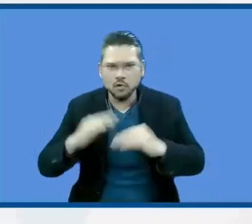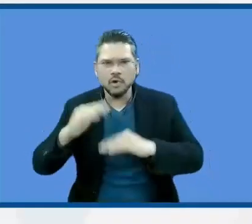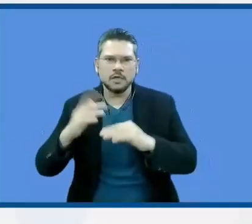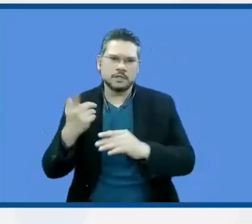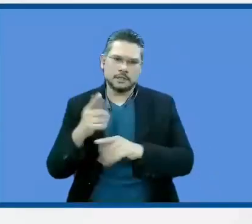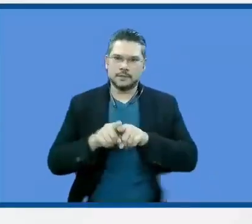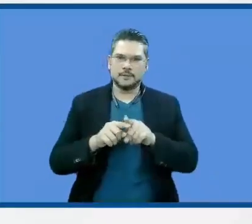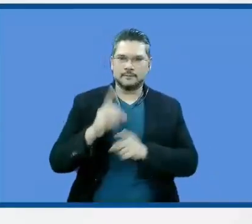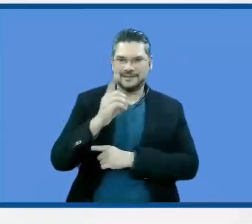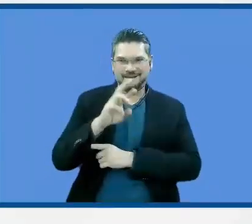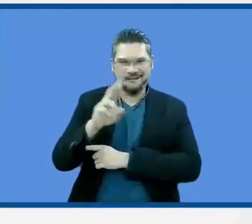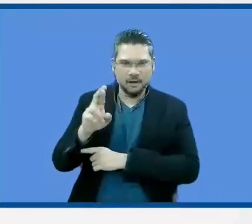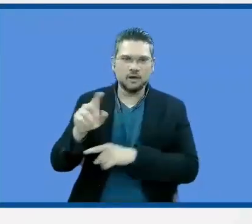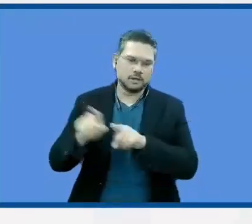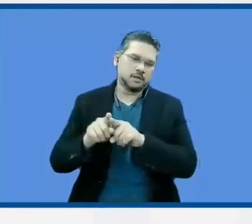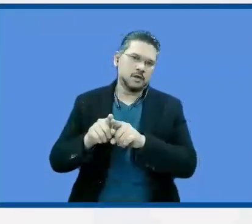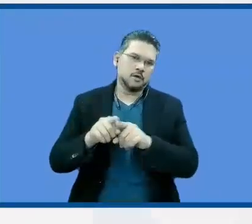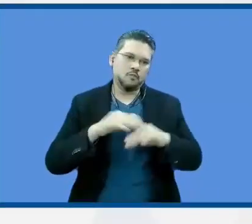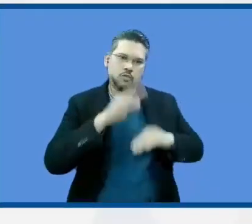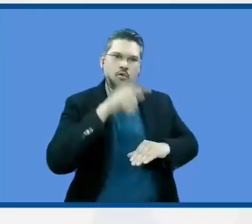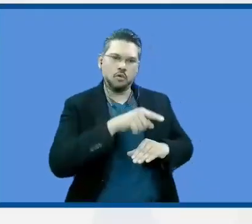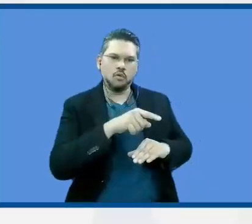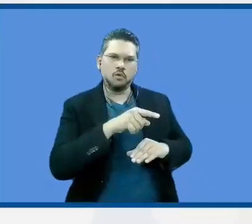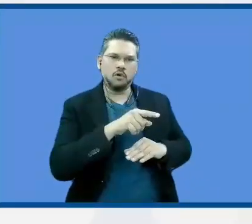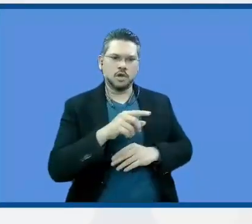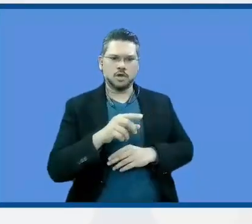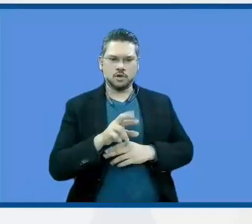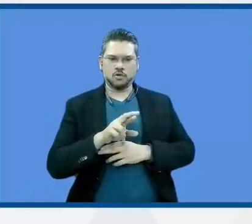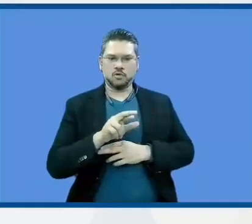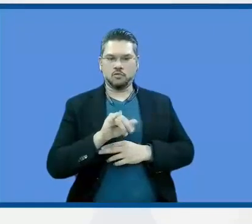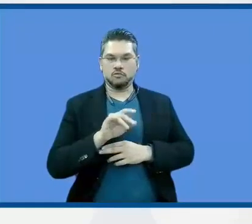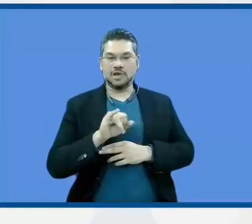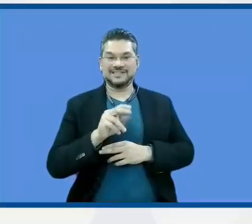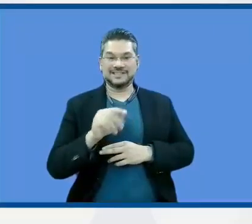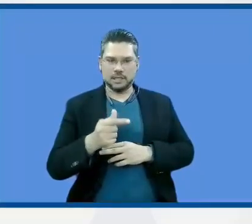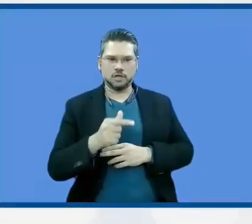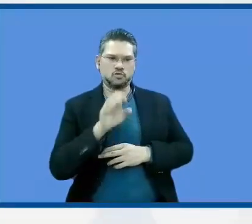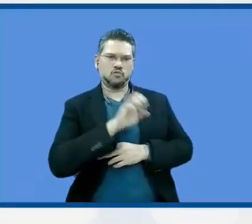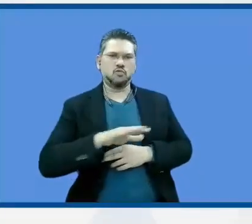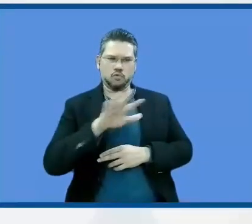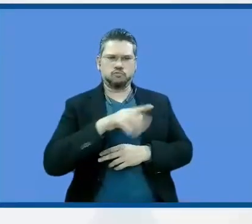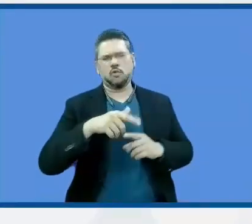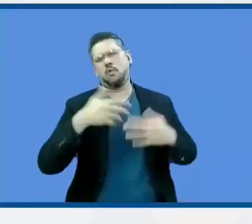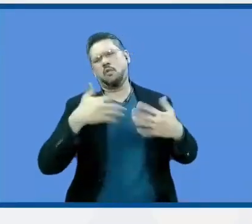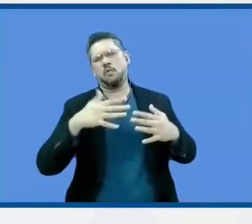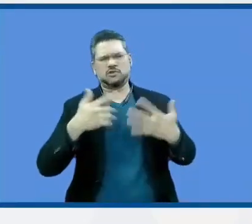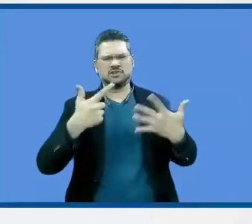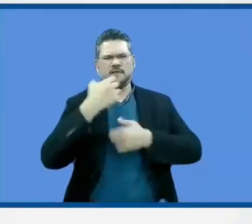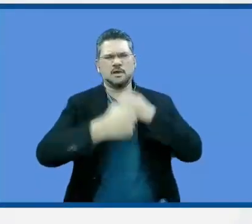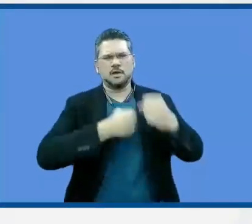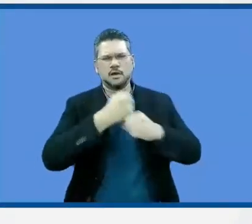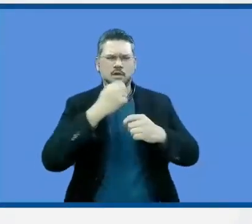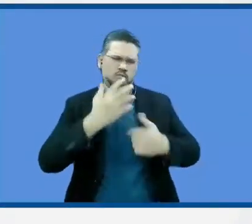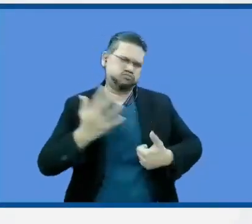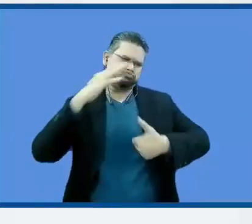Horizon Europe, which is our big flagship research program for 7 years, the Community for European Research and Innovation